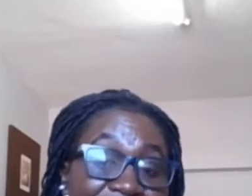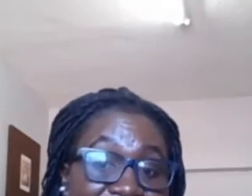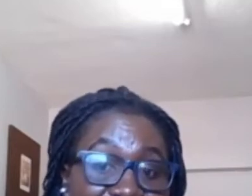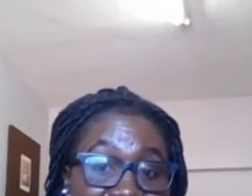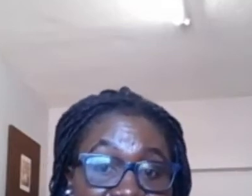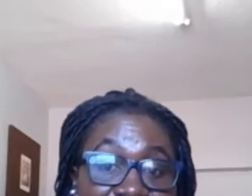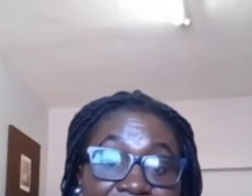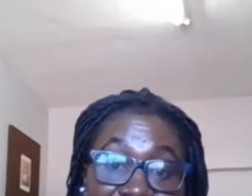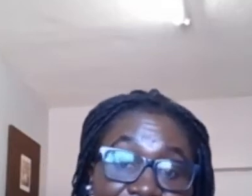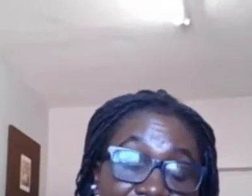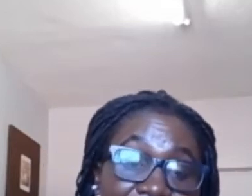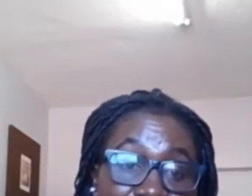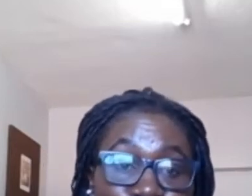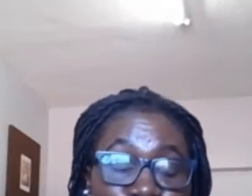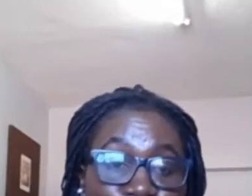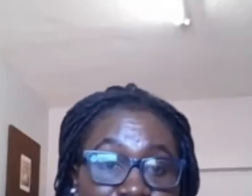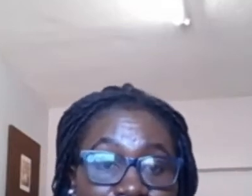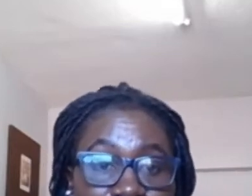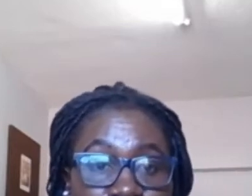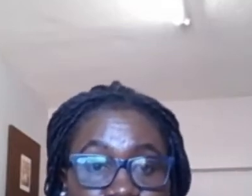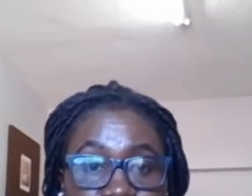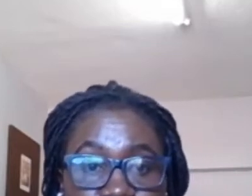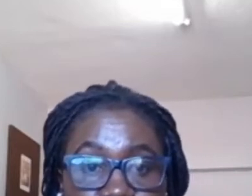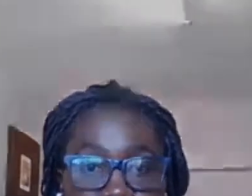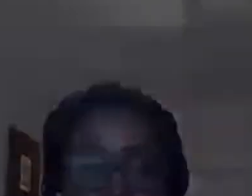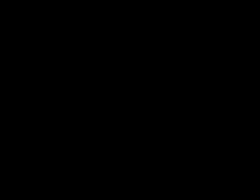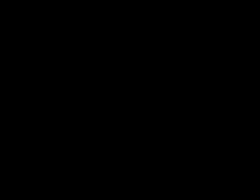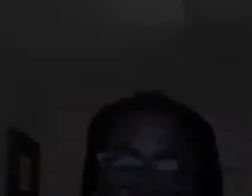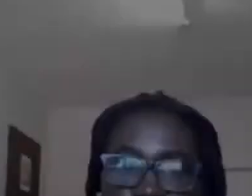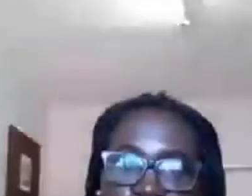and denser than that of humans.